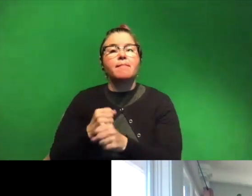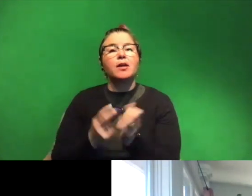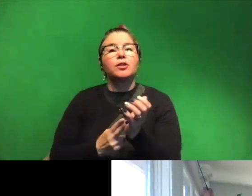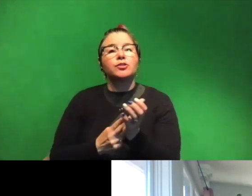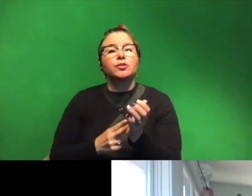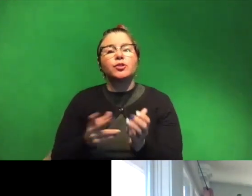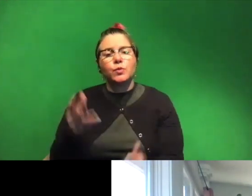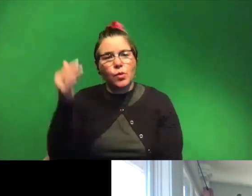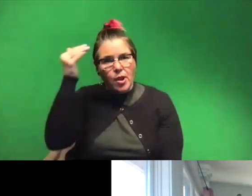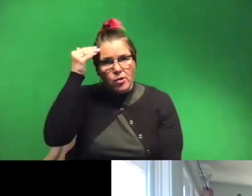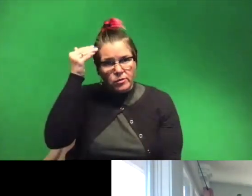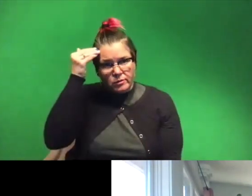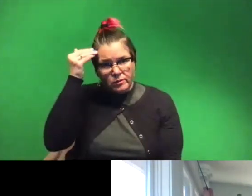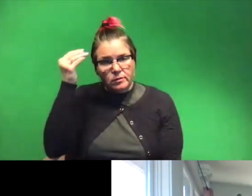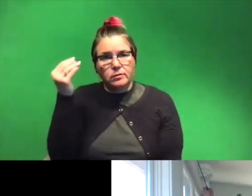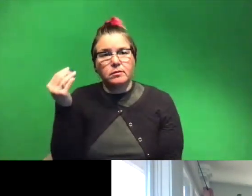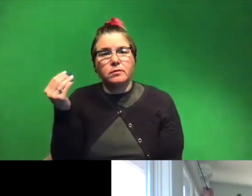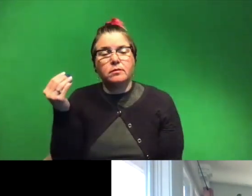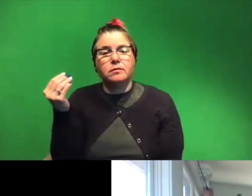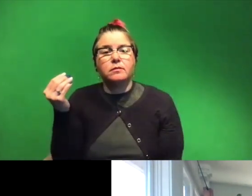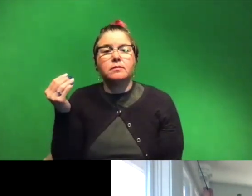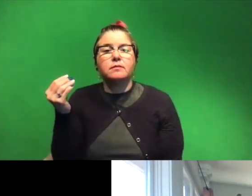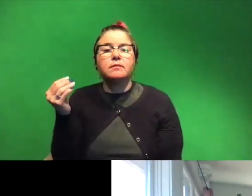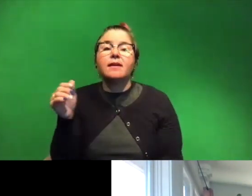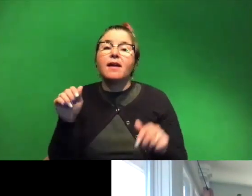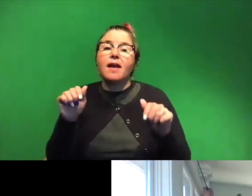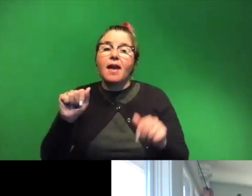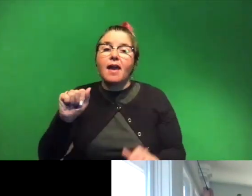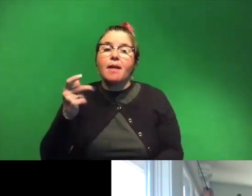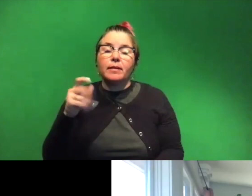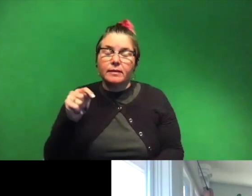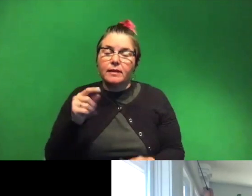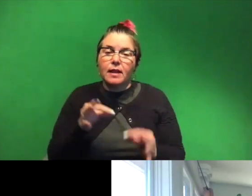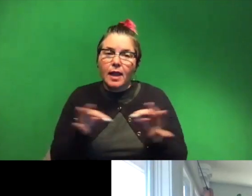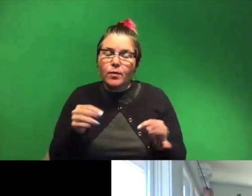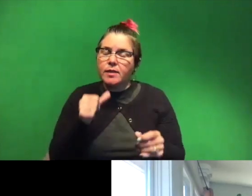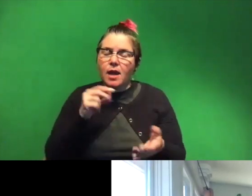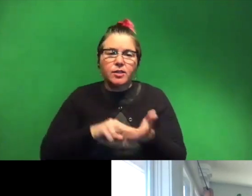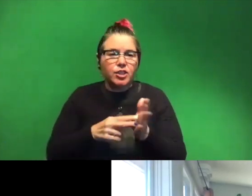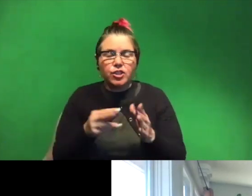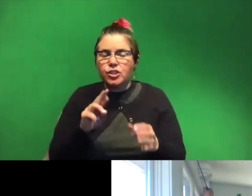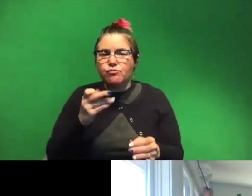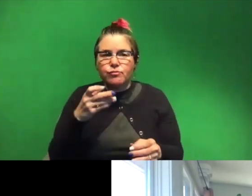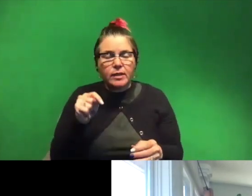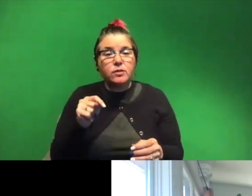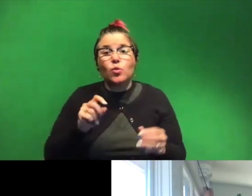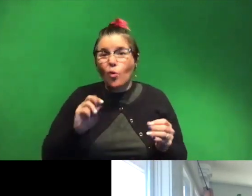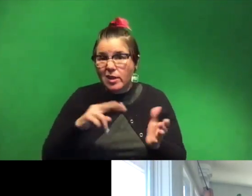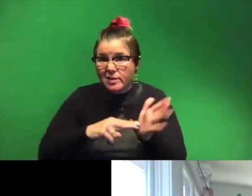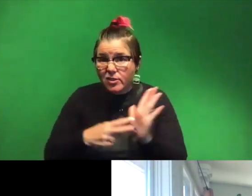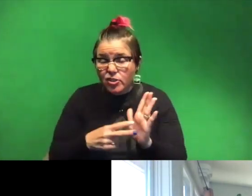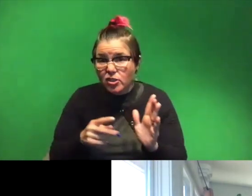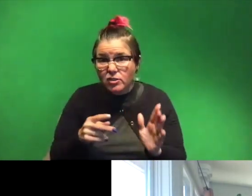very aware of like ableist language, unintentionally racist language, or intentionally for that matter, just